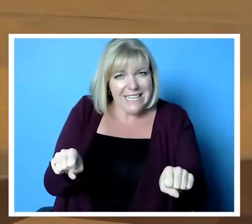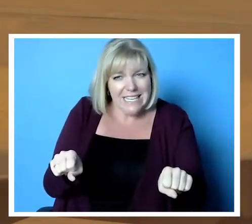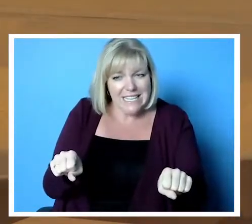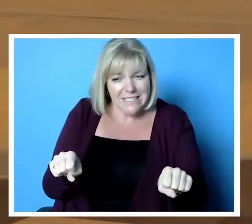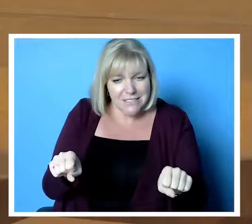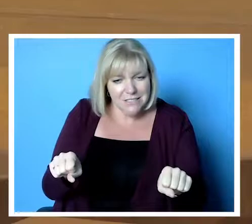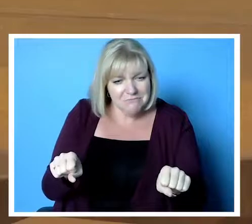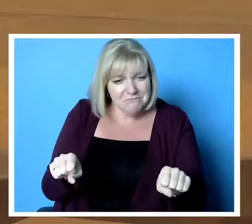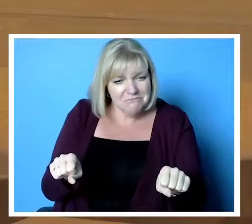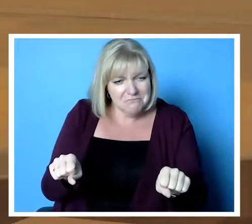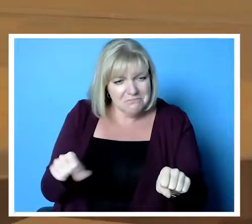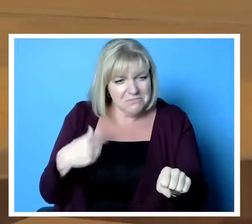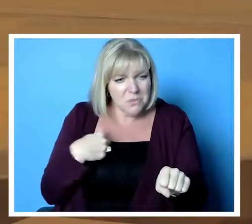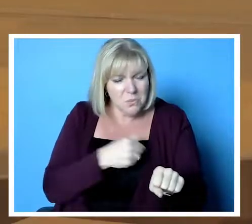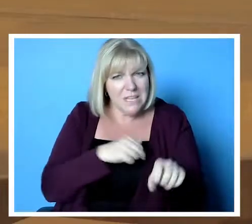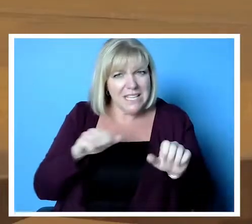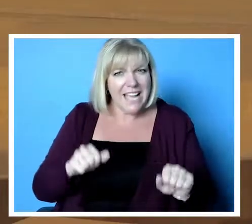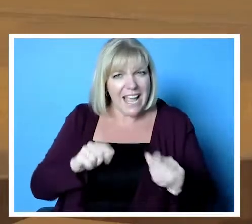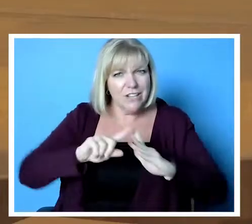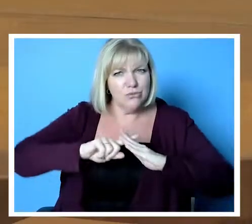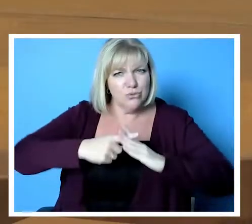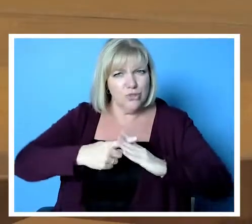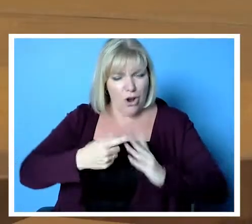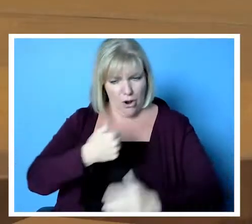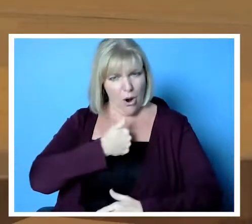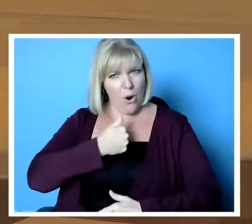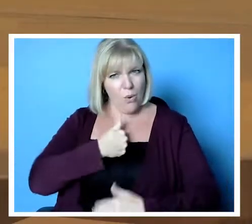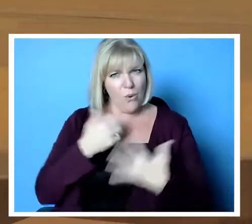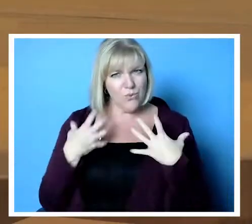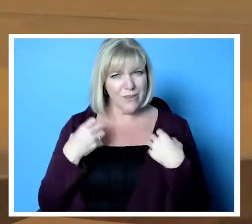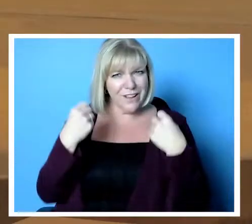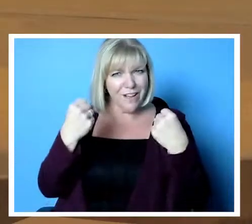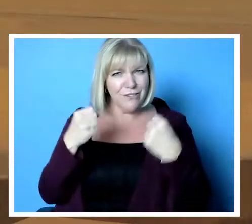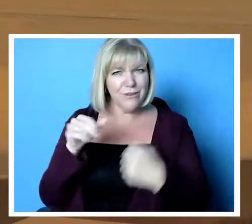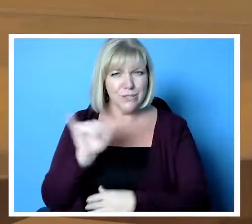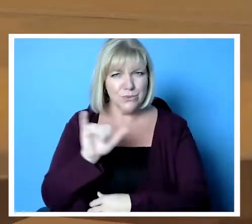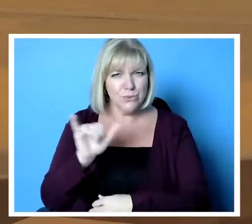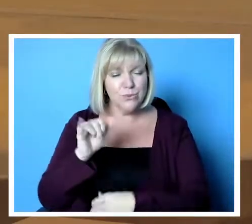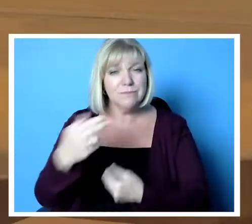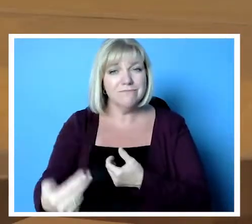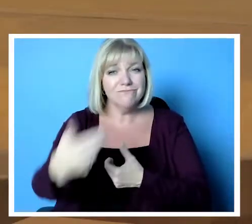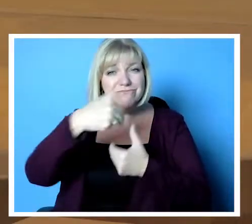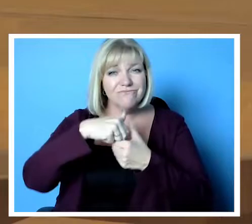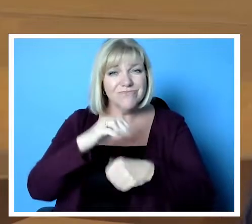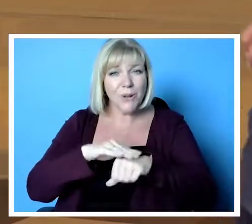our own recovery. Will you join me in our call to worship?